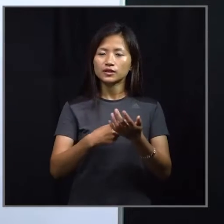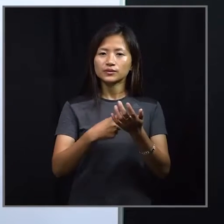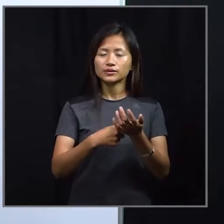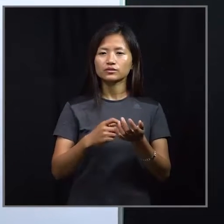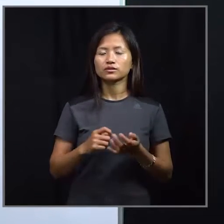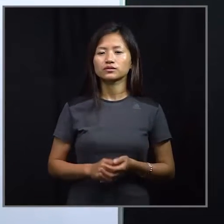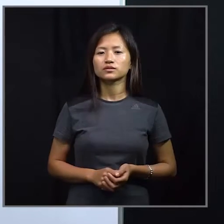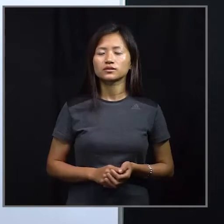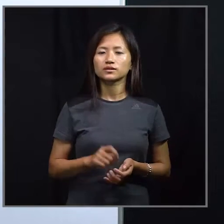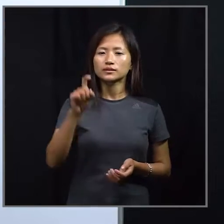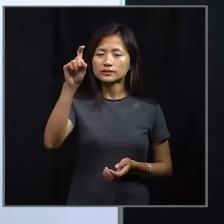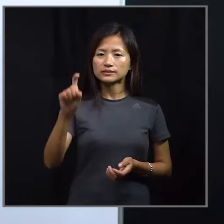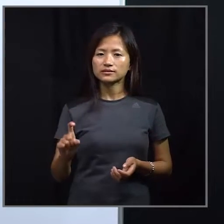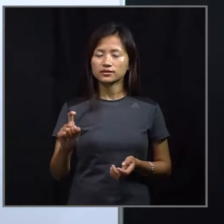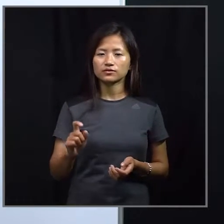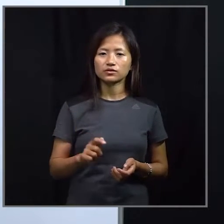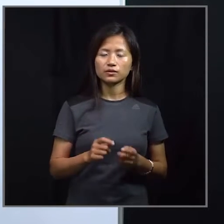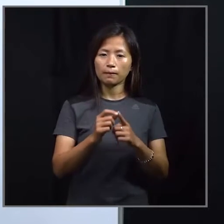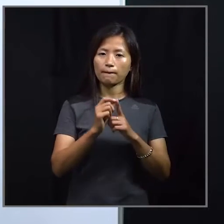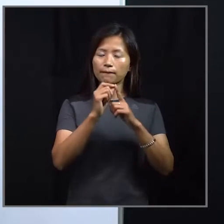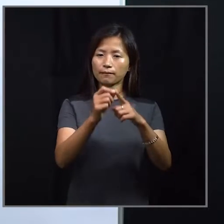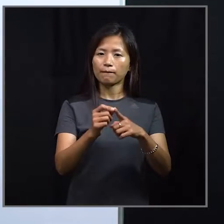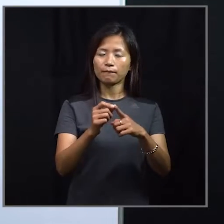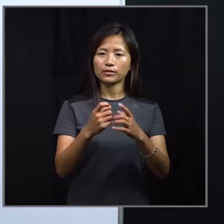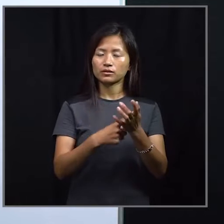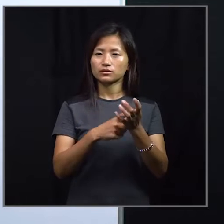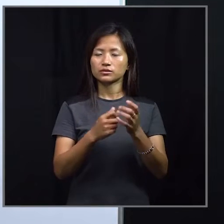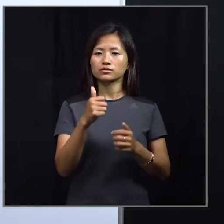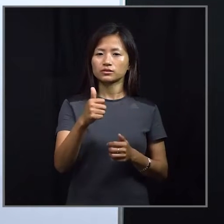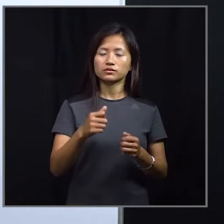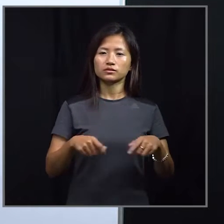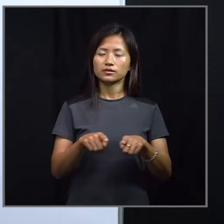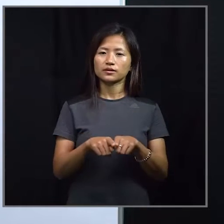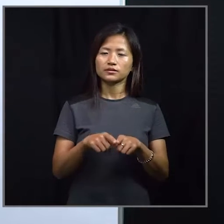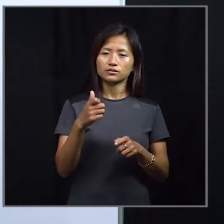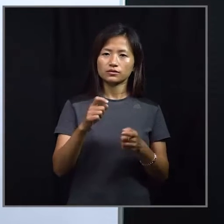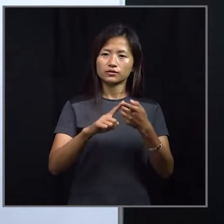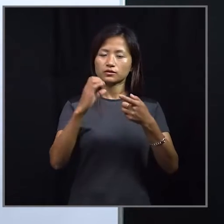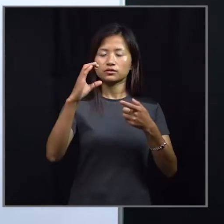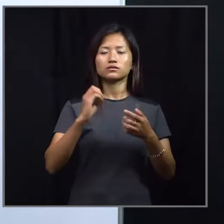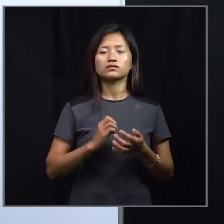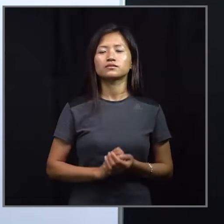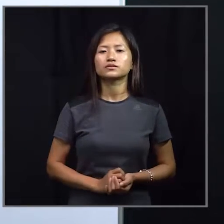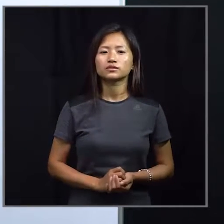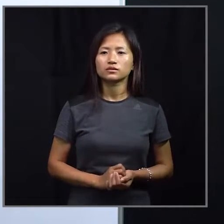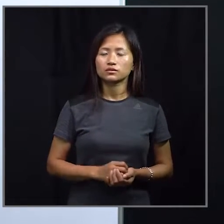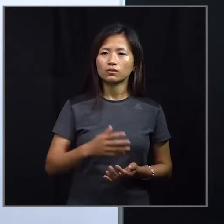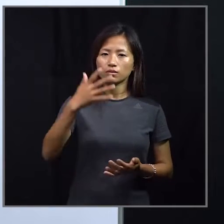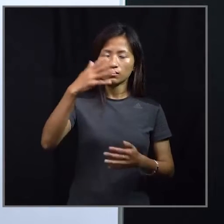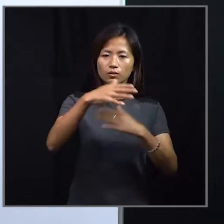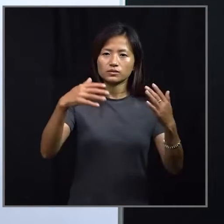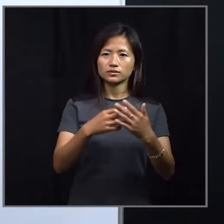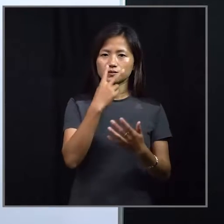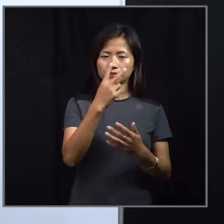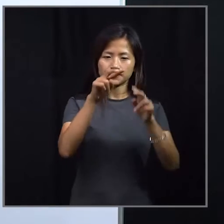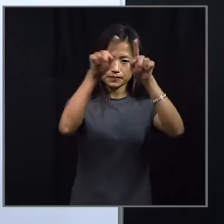resources which is needed for the production of goods and services in the economy. And what are the resources? These are the resources: